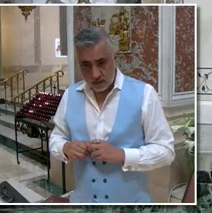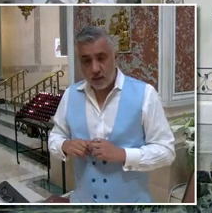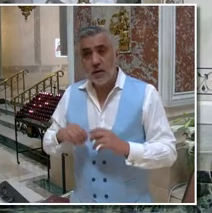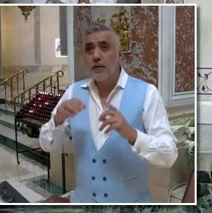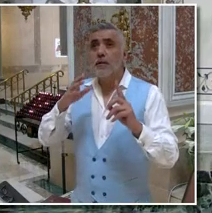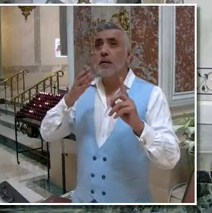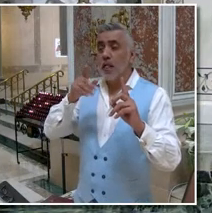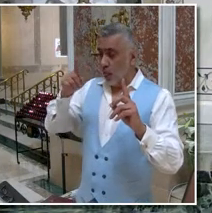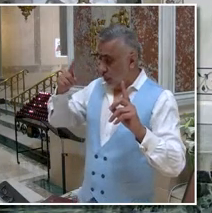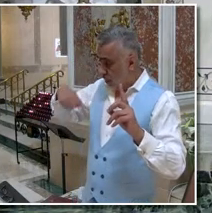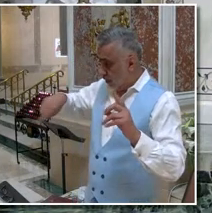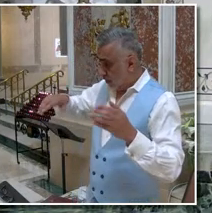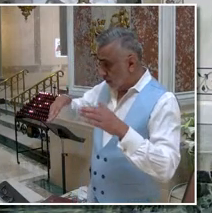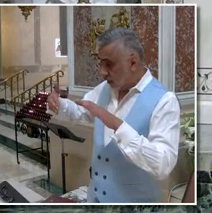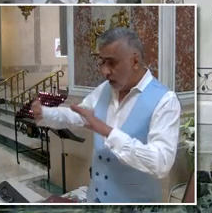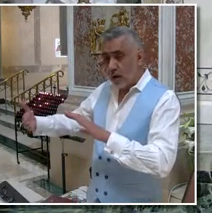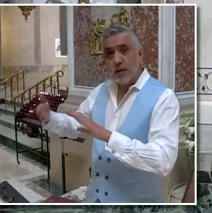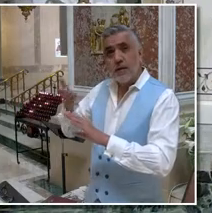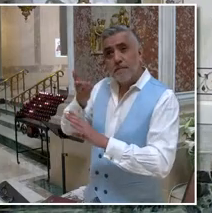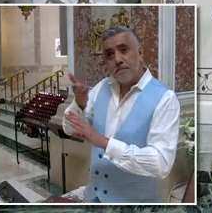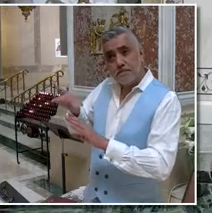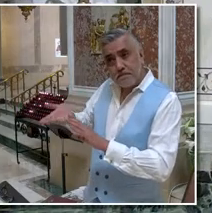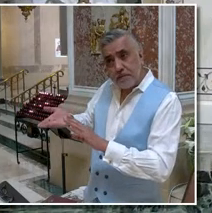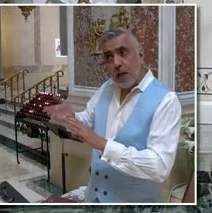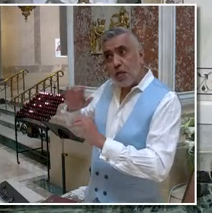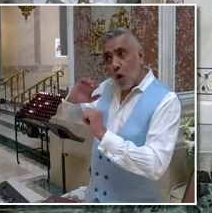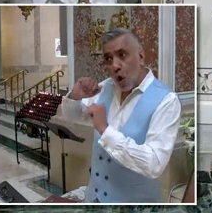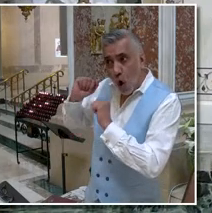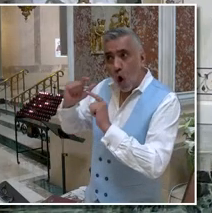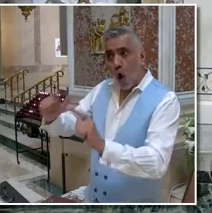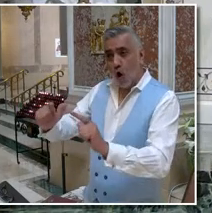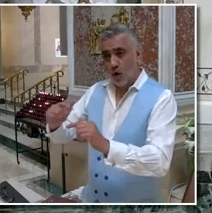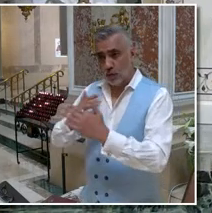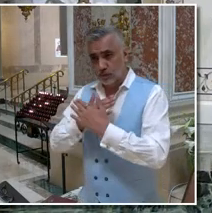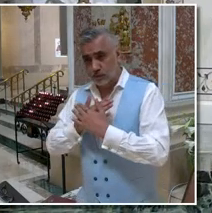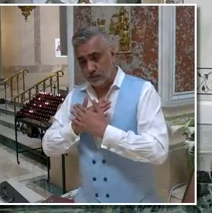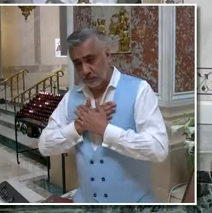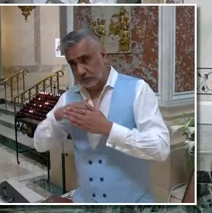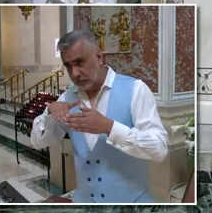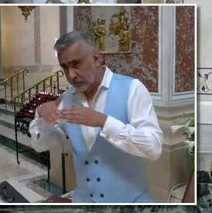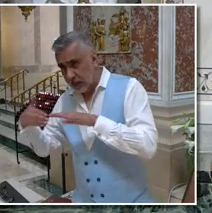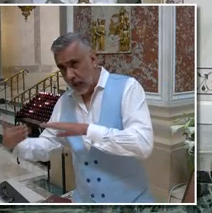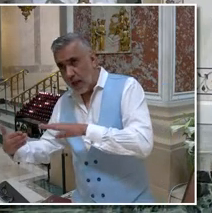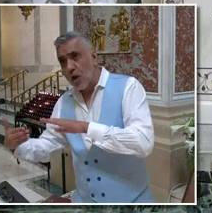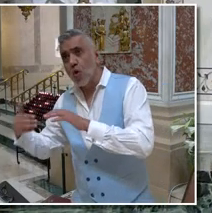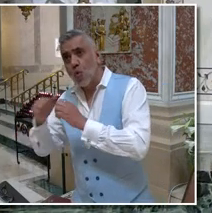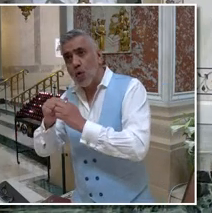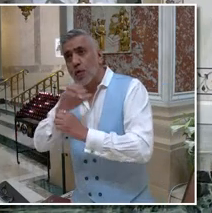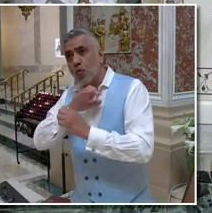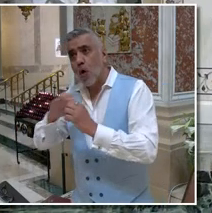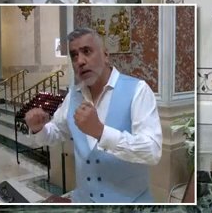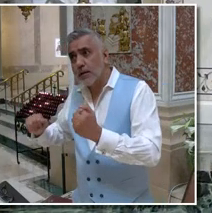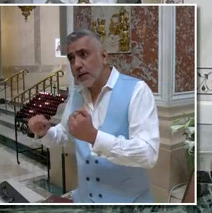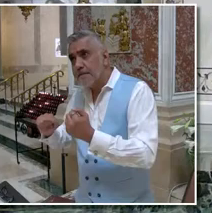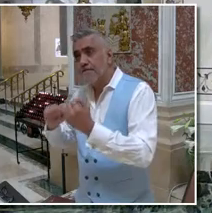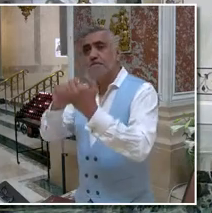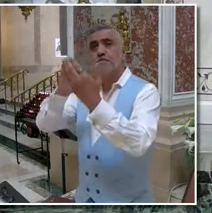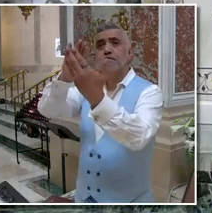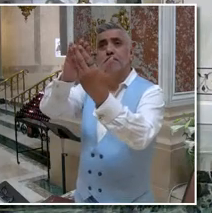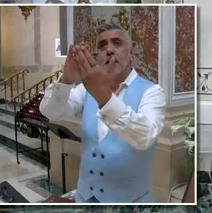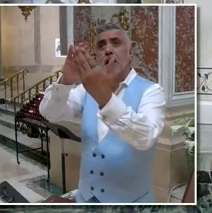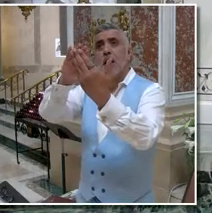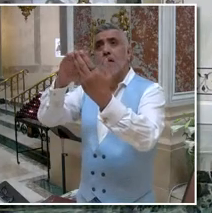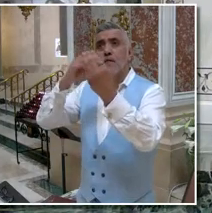Grant them, O Lord, we pray, and all who sleep in Christ, a place of refreshment,